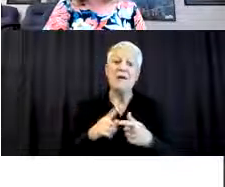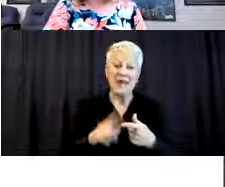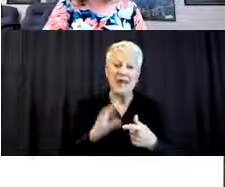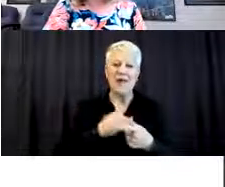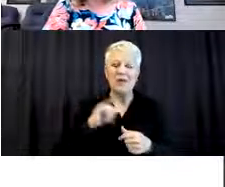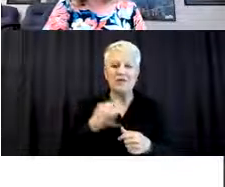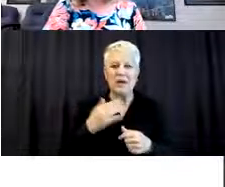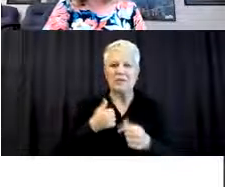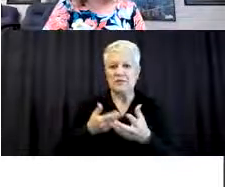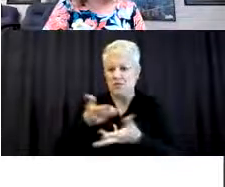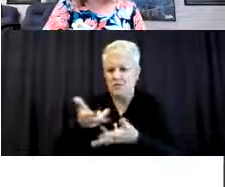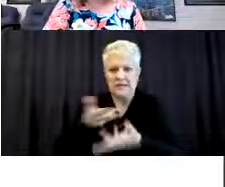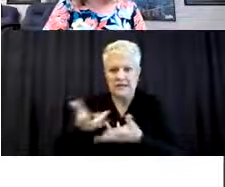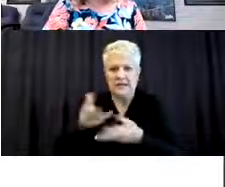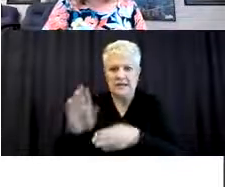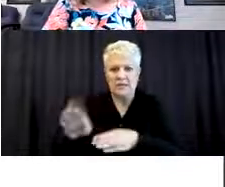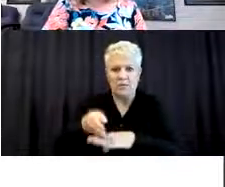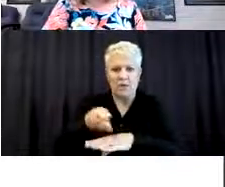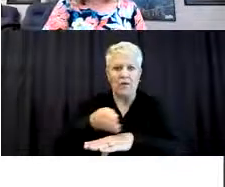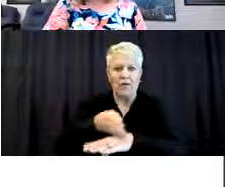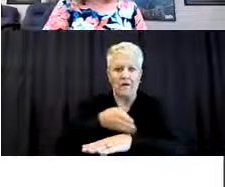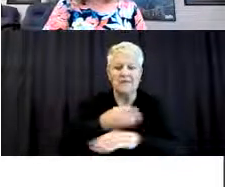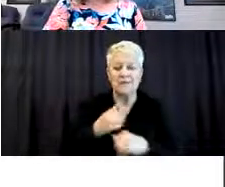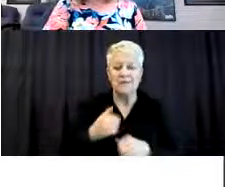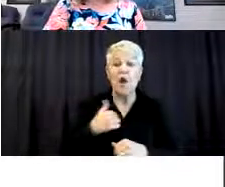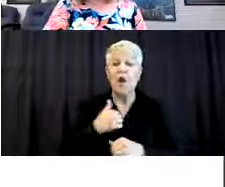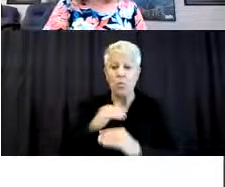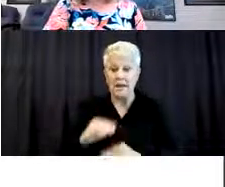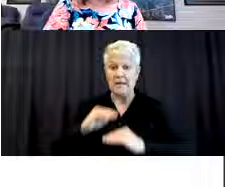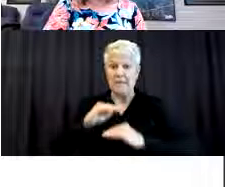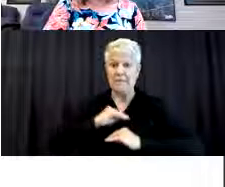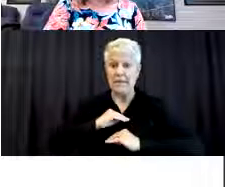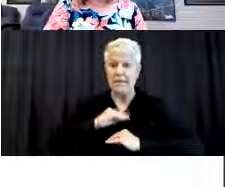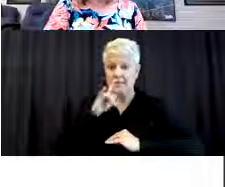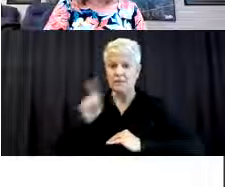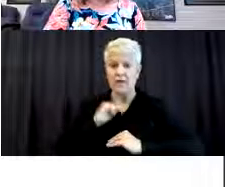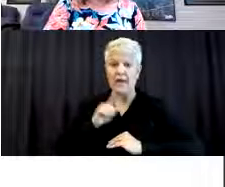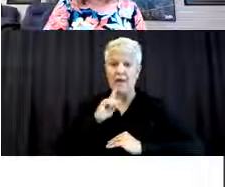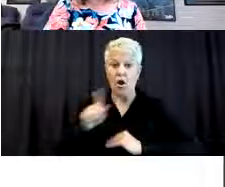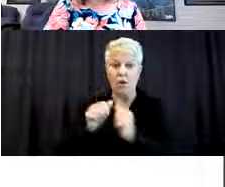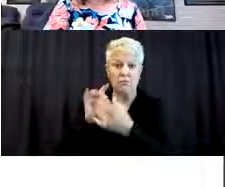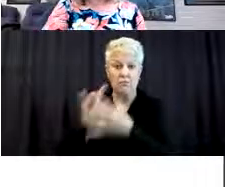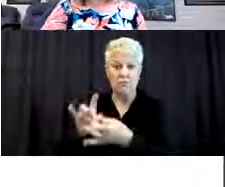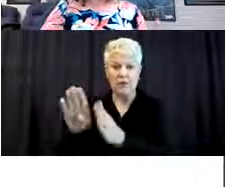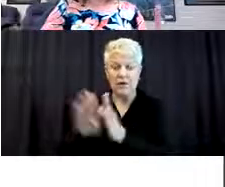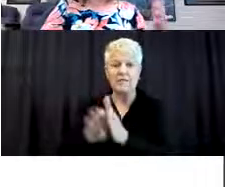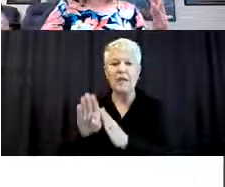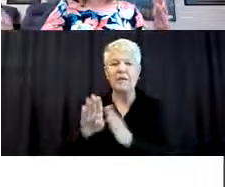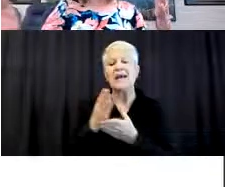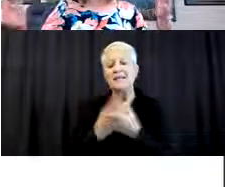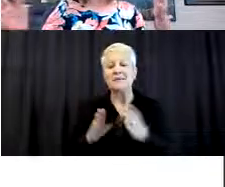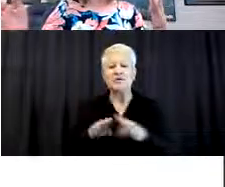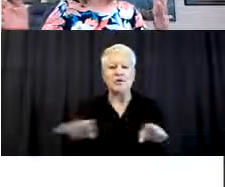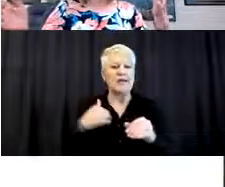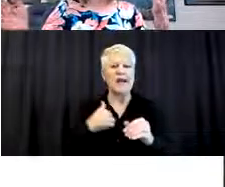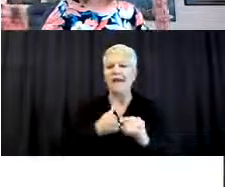to facilitate the progress. We meet kids where they are developmentally, and some children, there is quite a